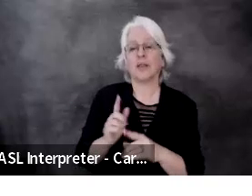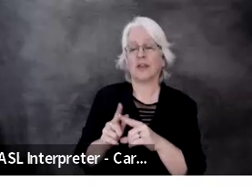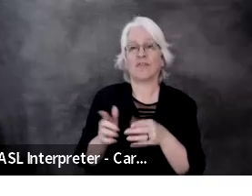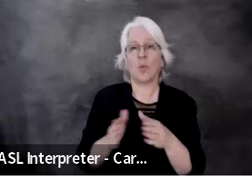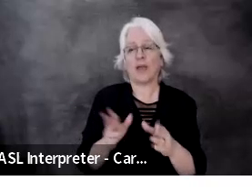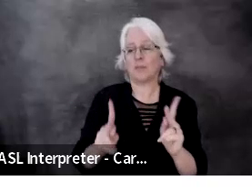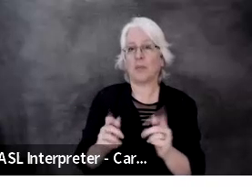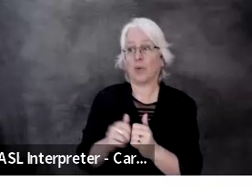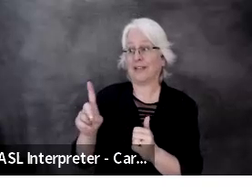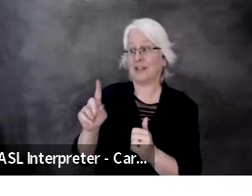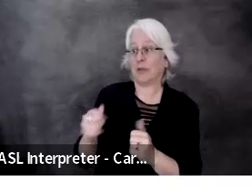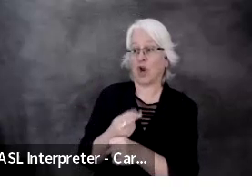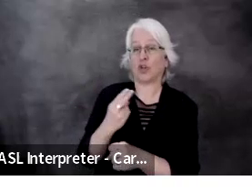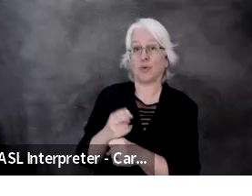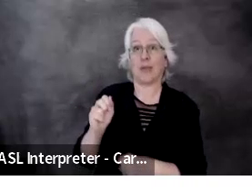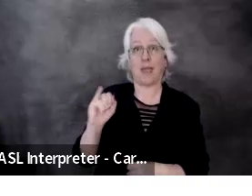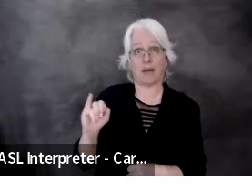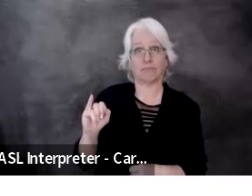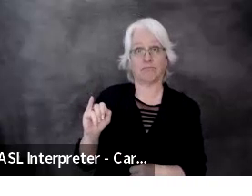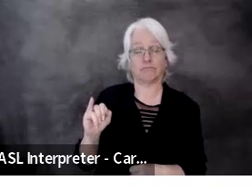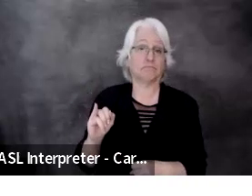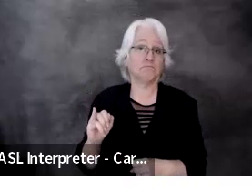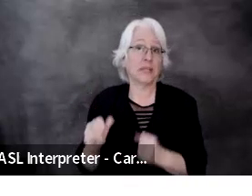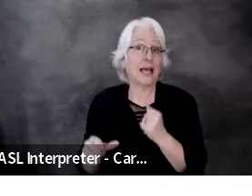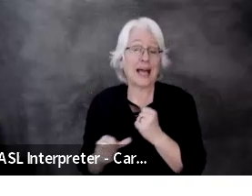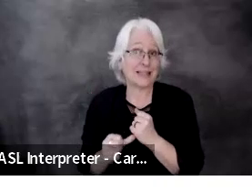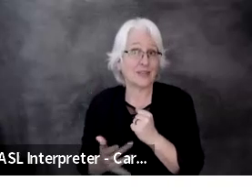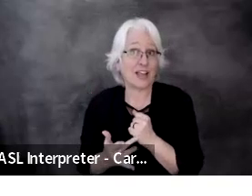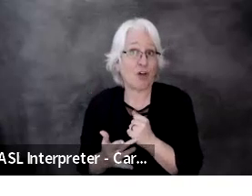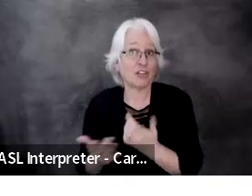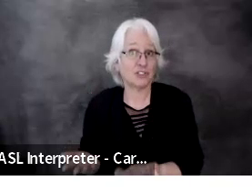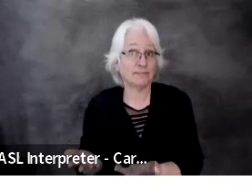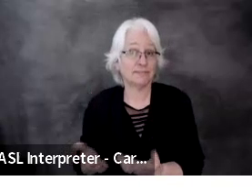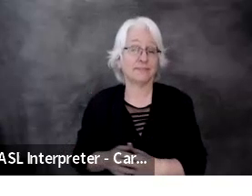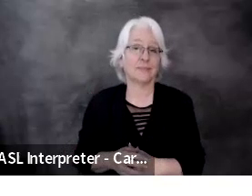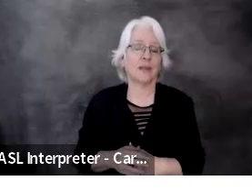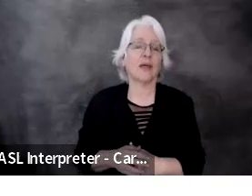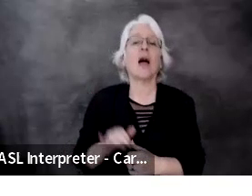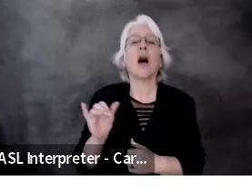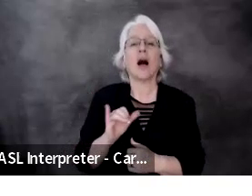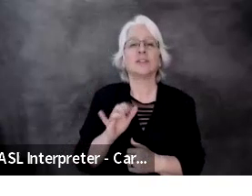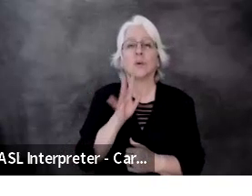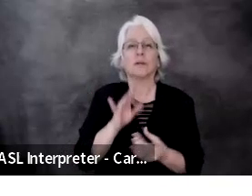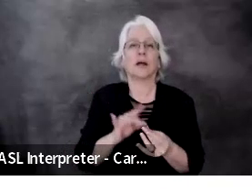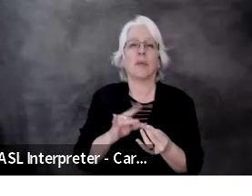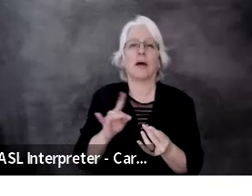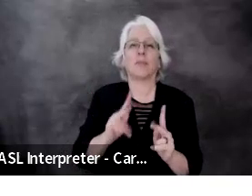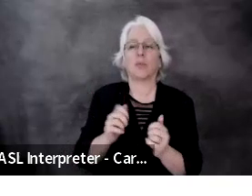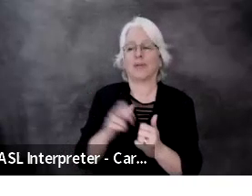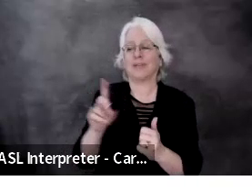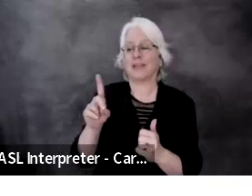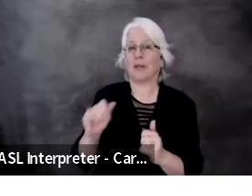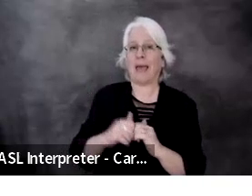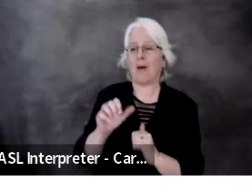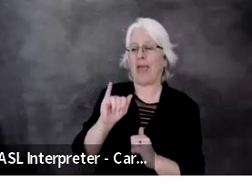AI, sometimes in assistive technologies. And we also mentioned how AI can impact people with disabilities right now.